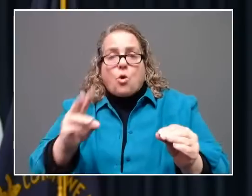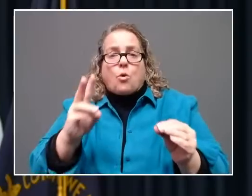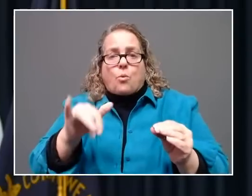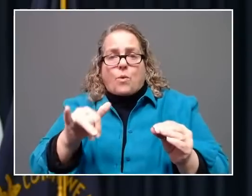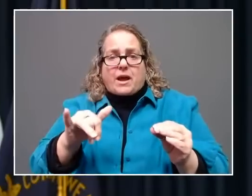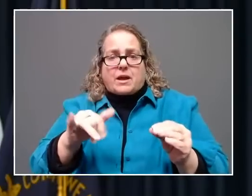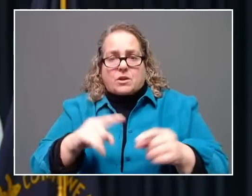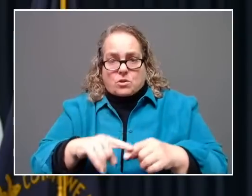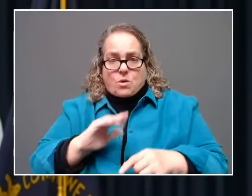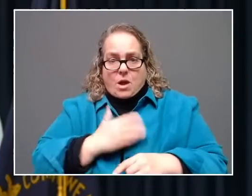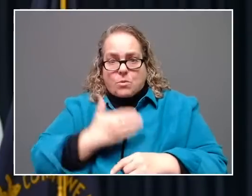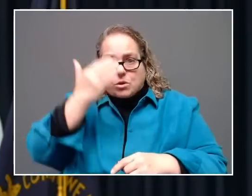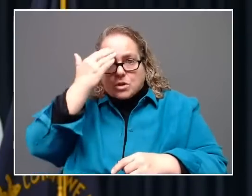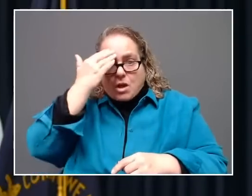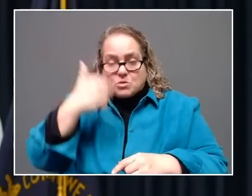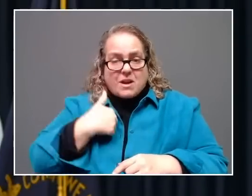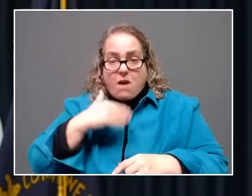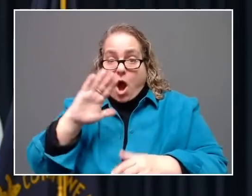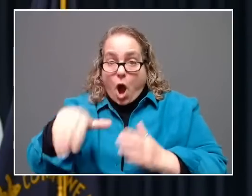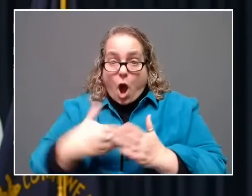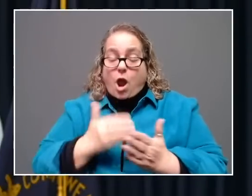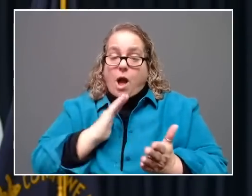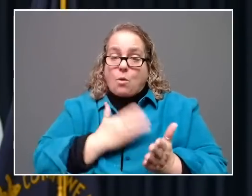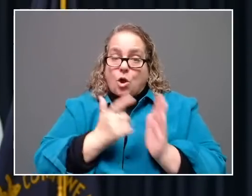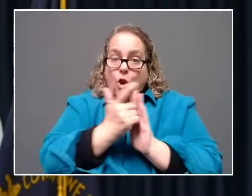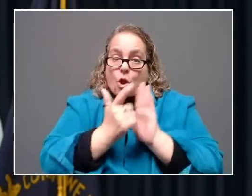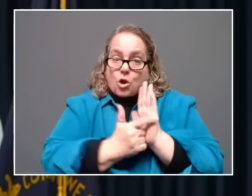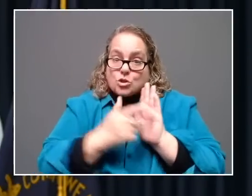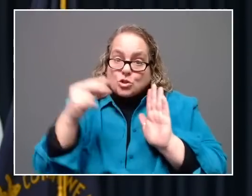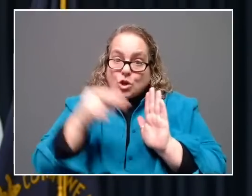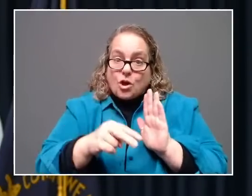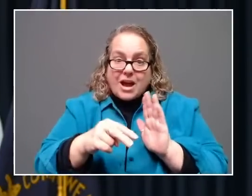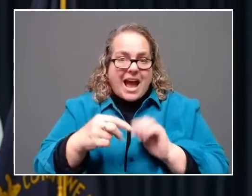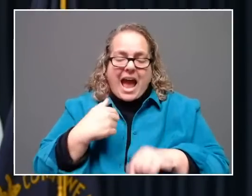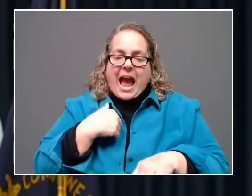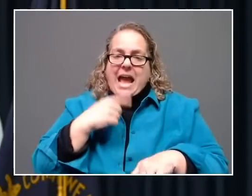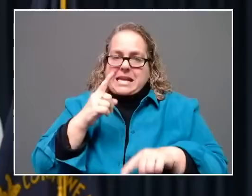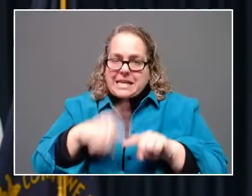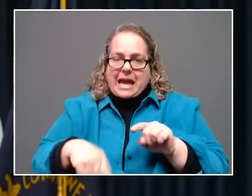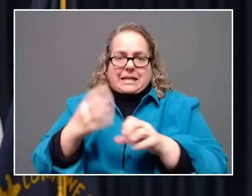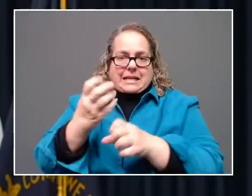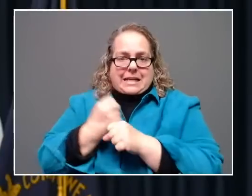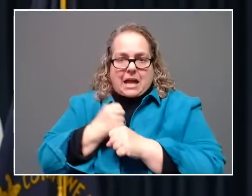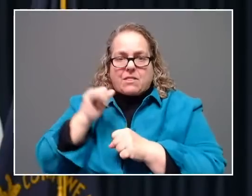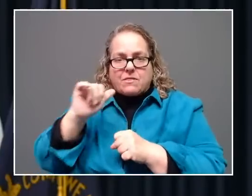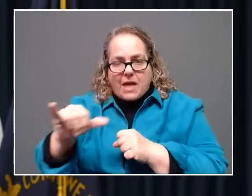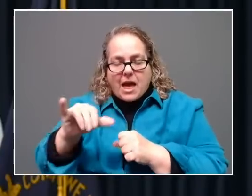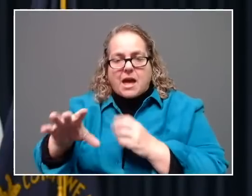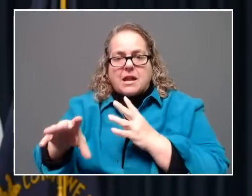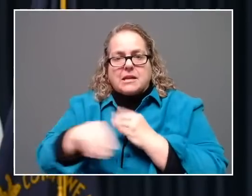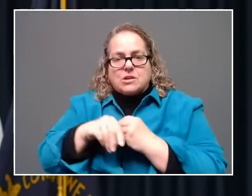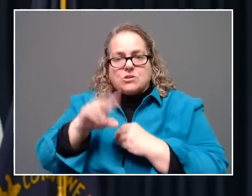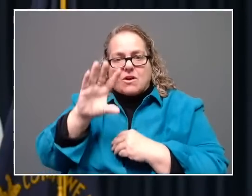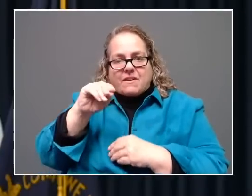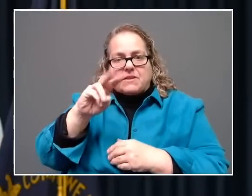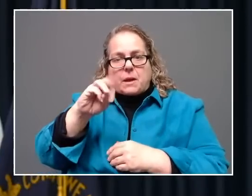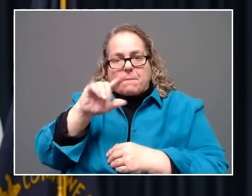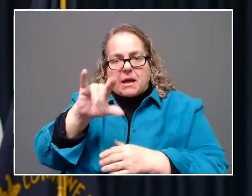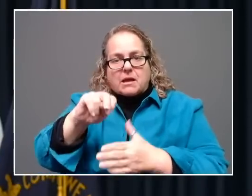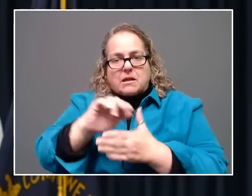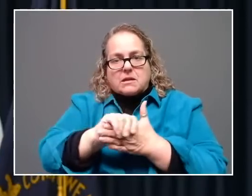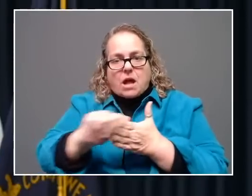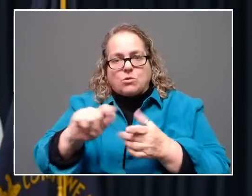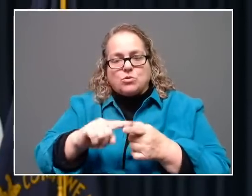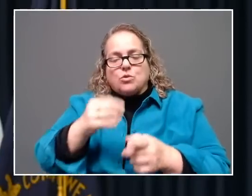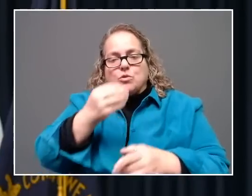knowledge, and we've had all our lawyers look at it, that we can get that additional $50 million of food assistance to struggling seniors